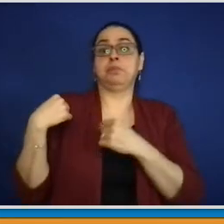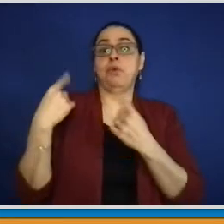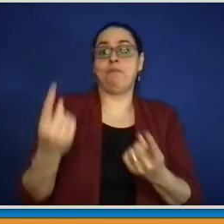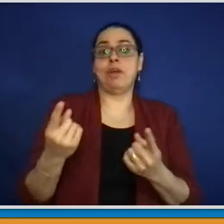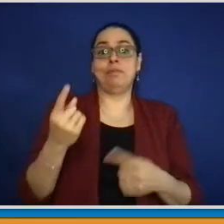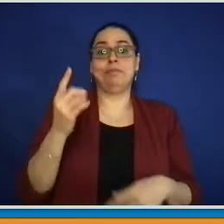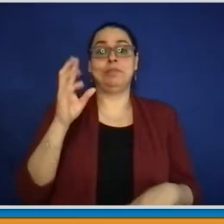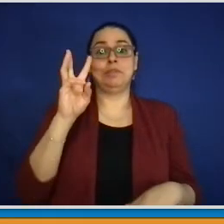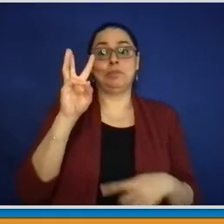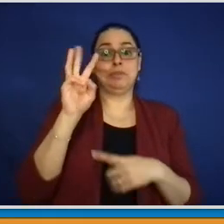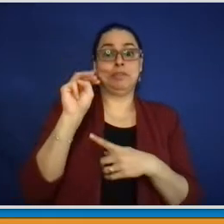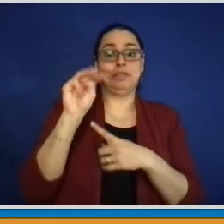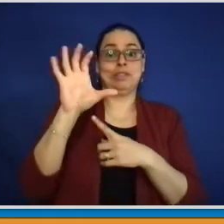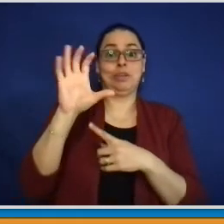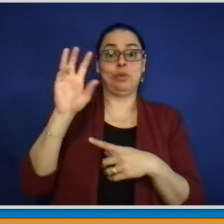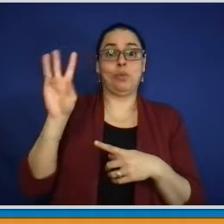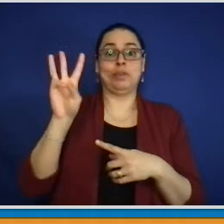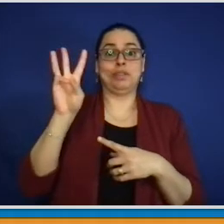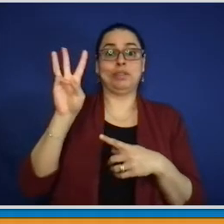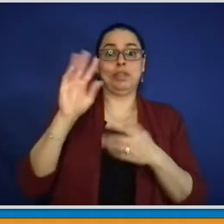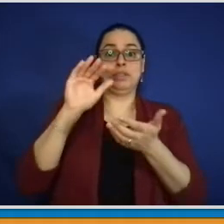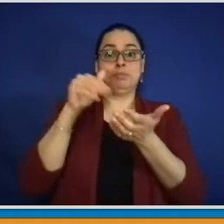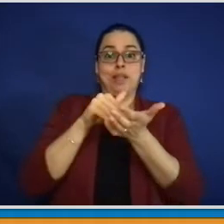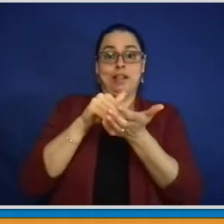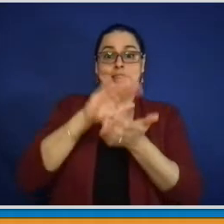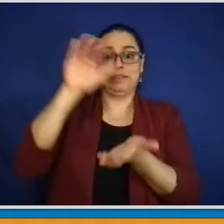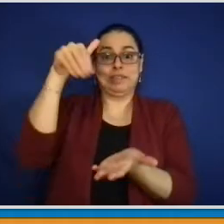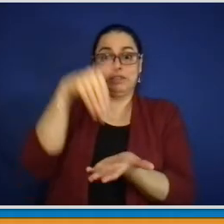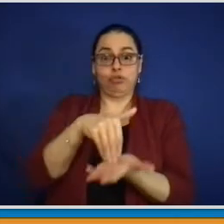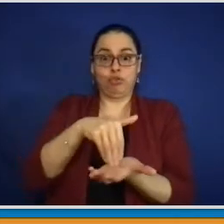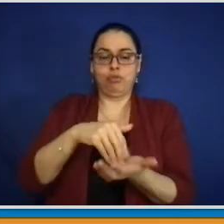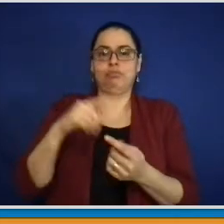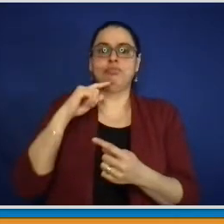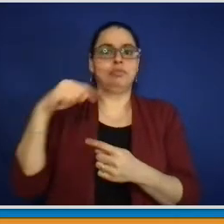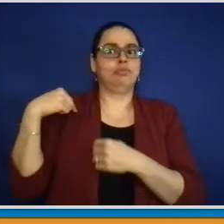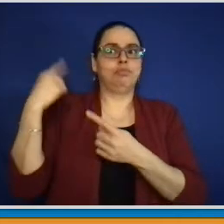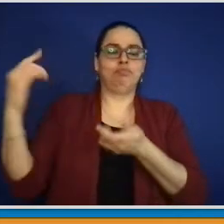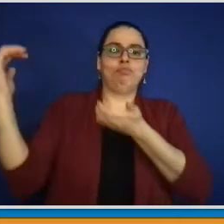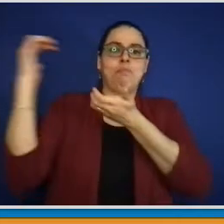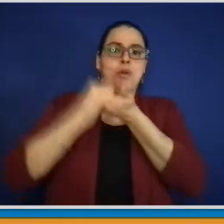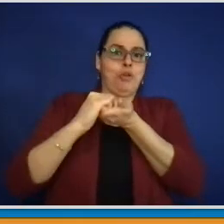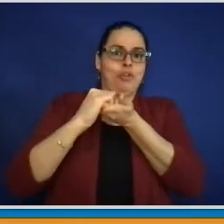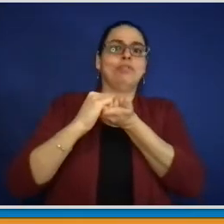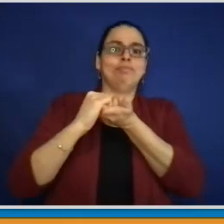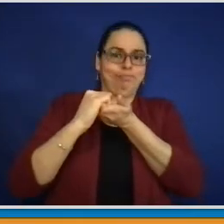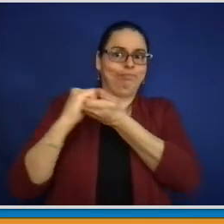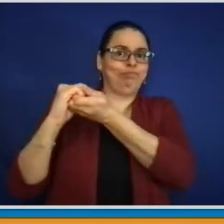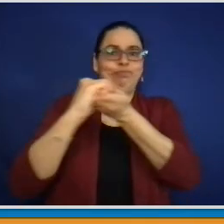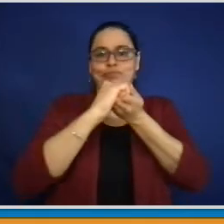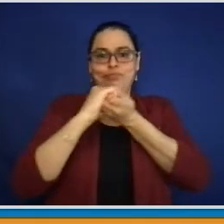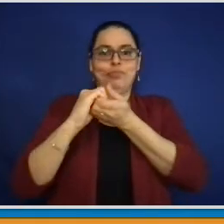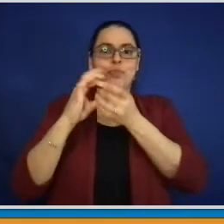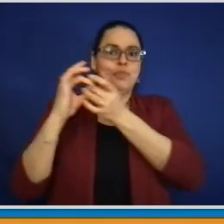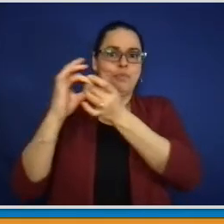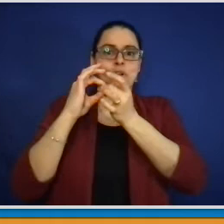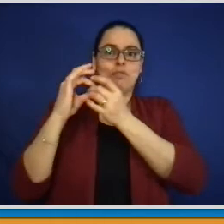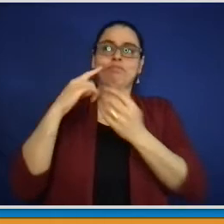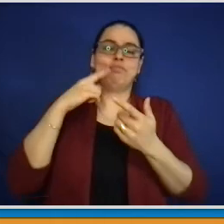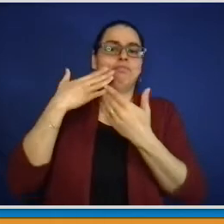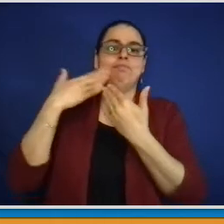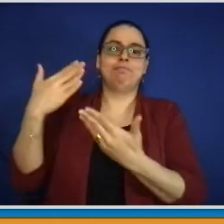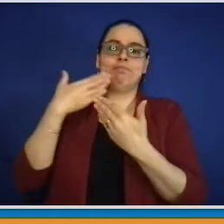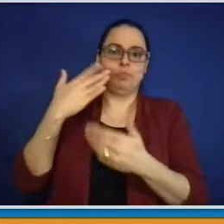start and give them a big thank you for all of the work our friends at WMC have done with their mobile testing unit, specifically James